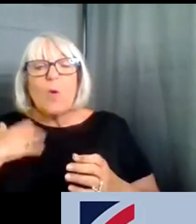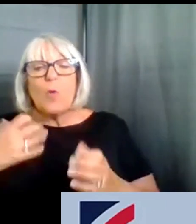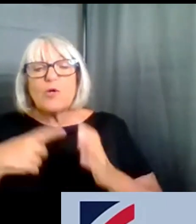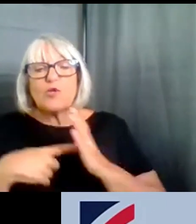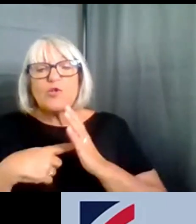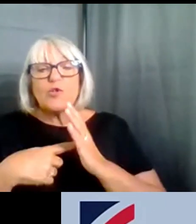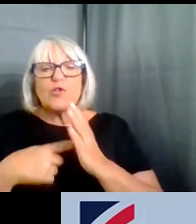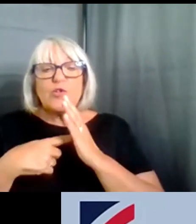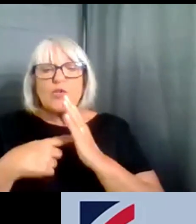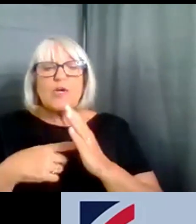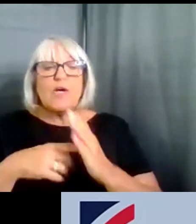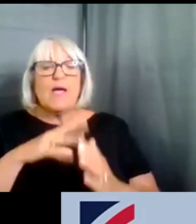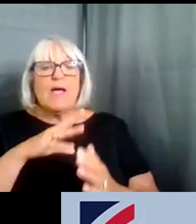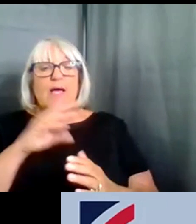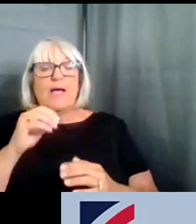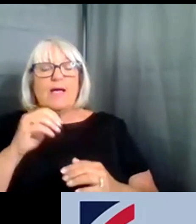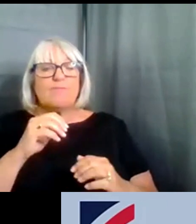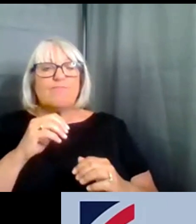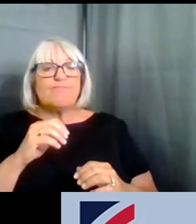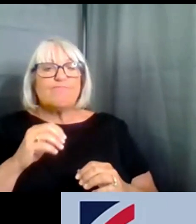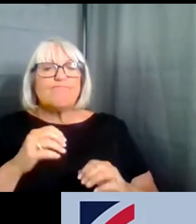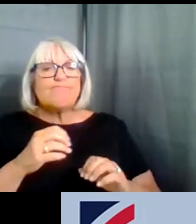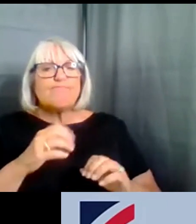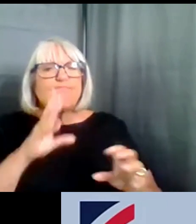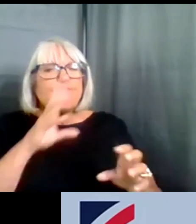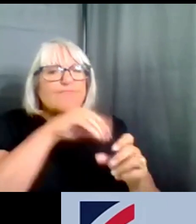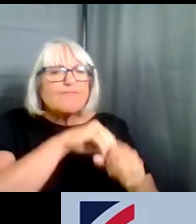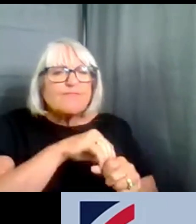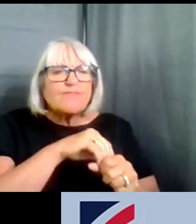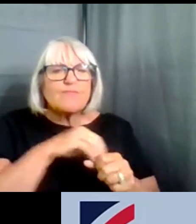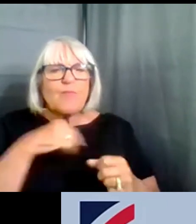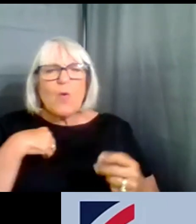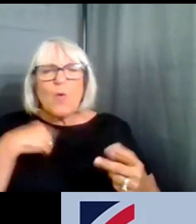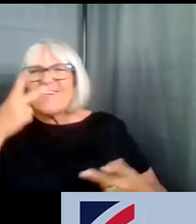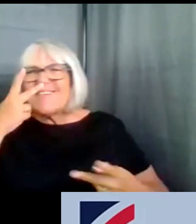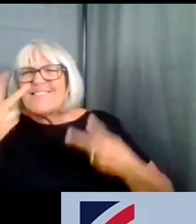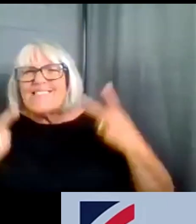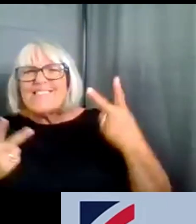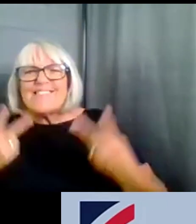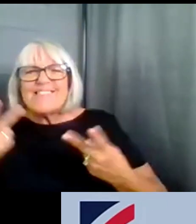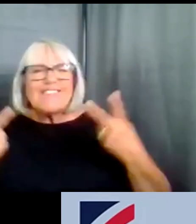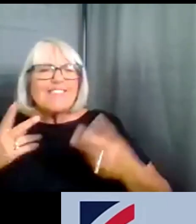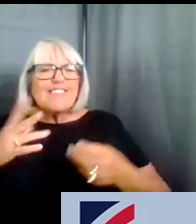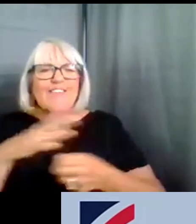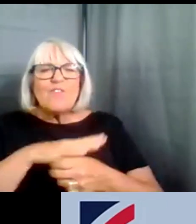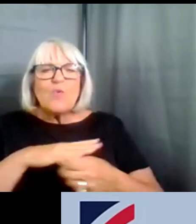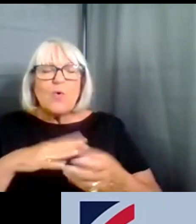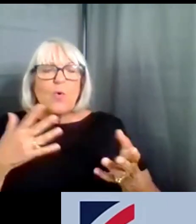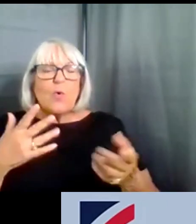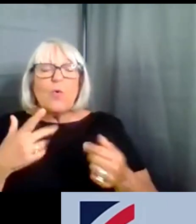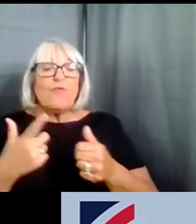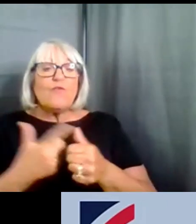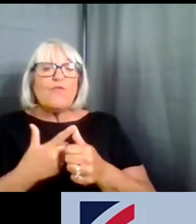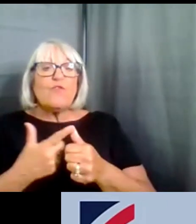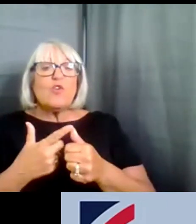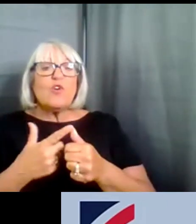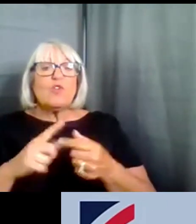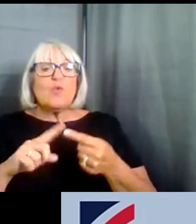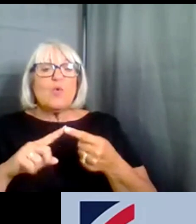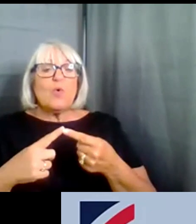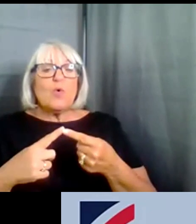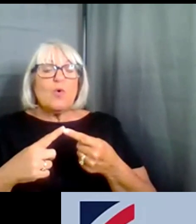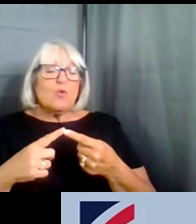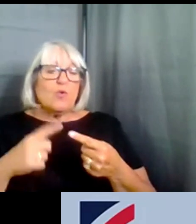the field with agencies and others. Number one, there are, I think,